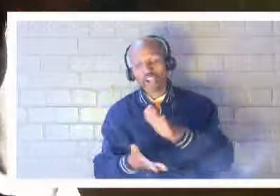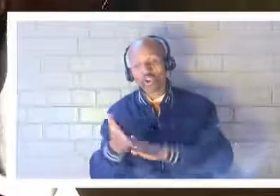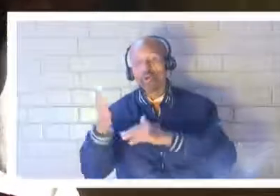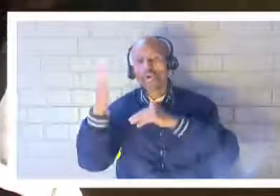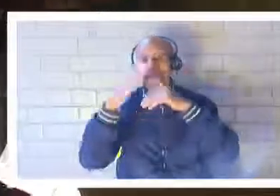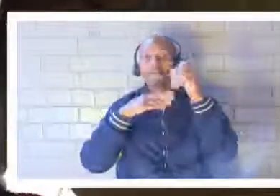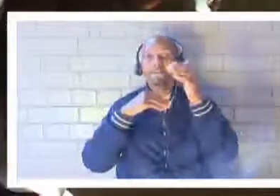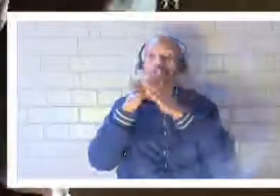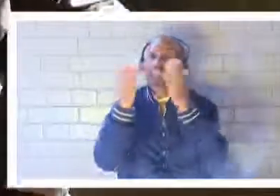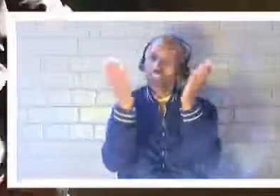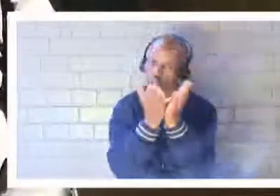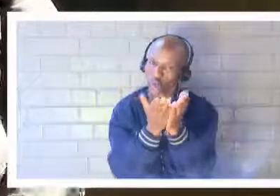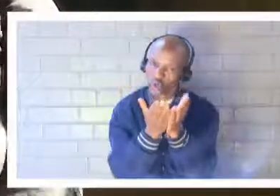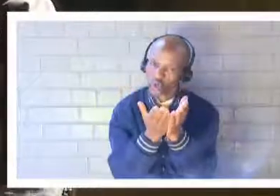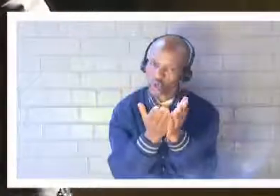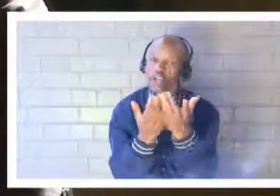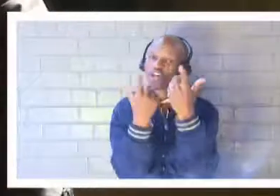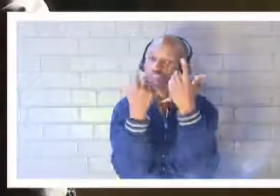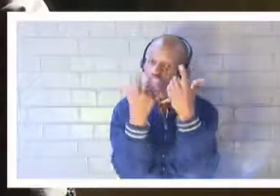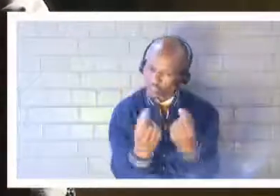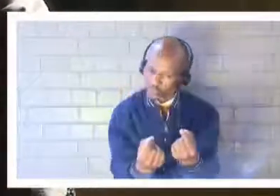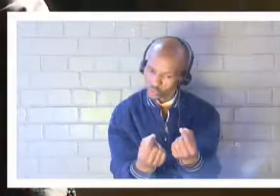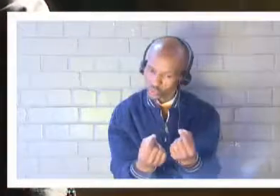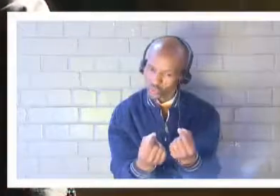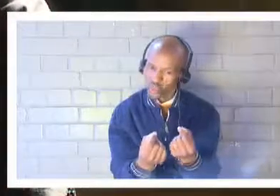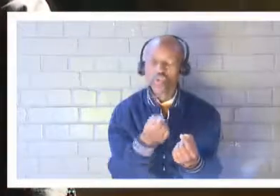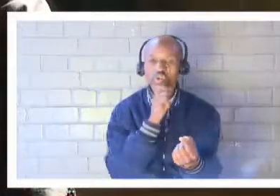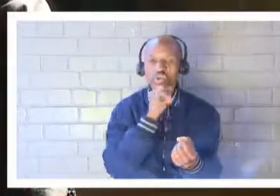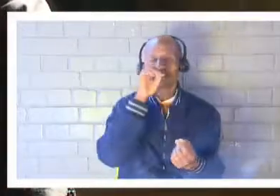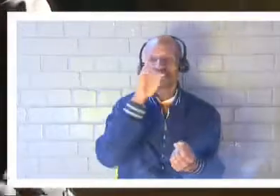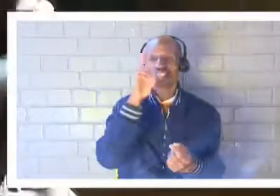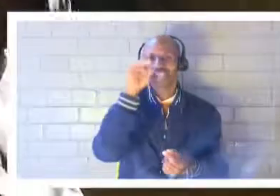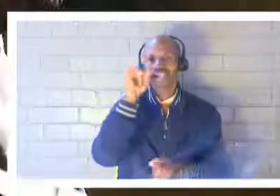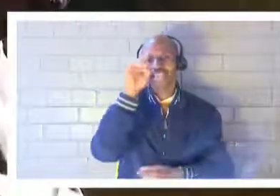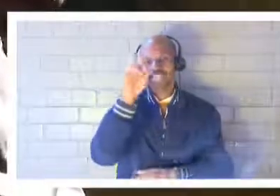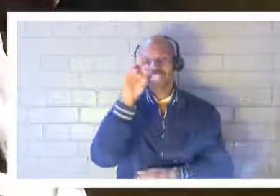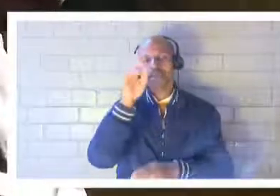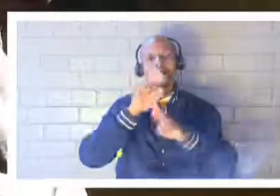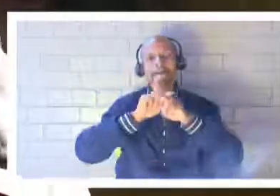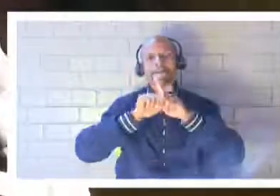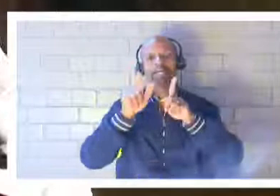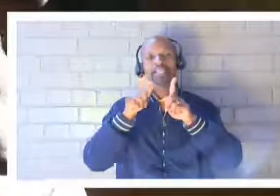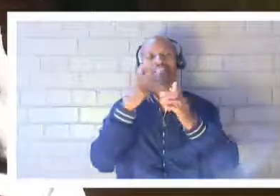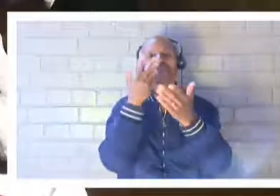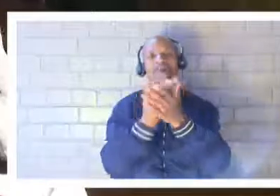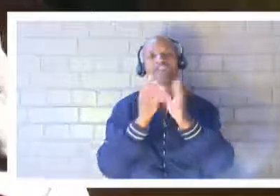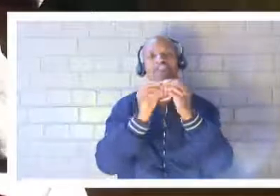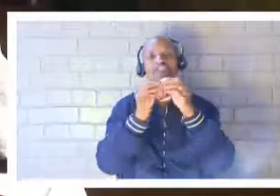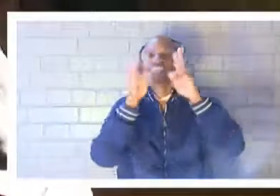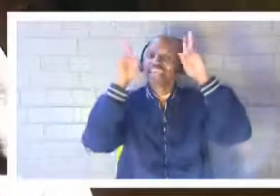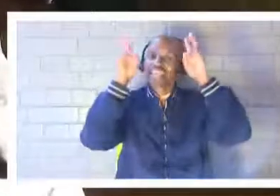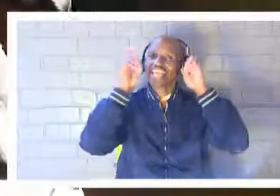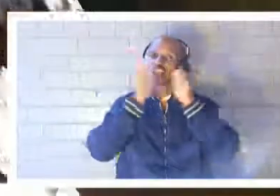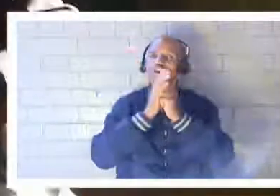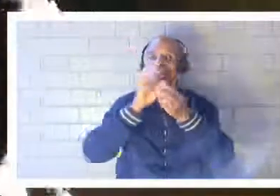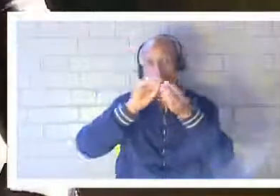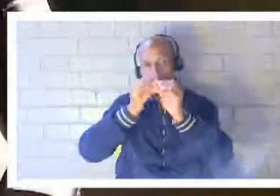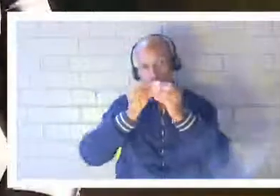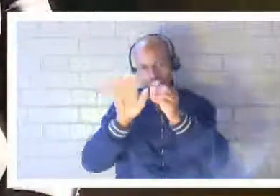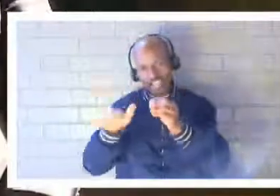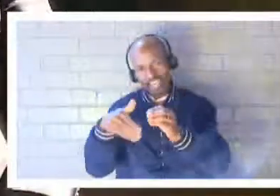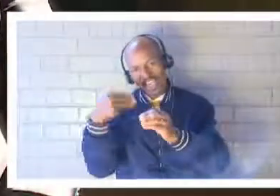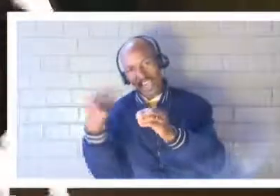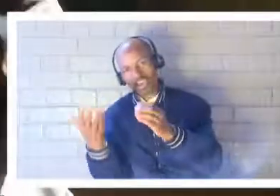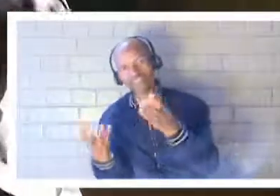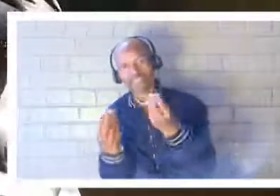a school and they do it via DID. But when they have to deal with issues of maintenance and all